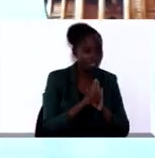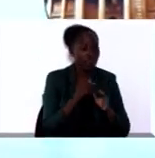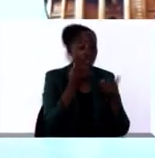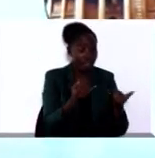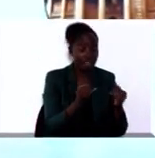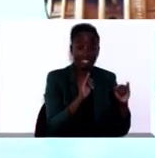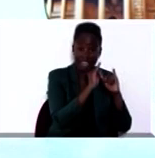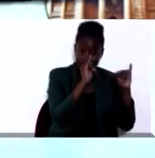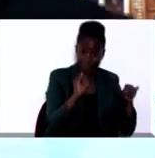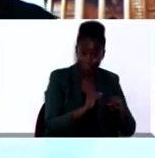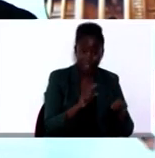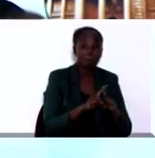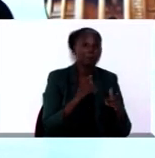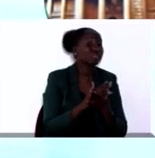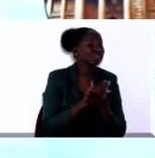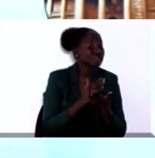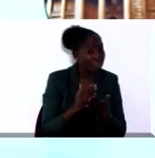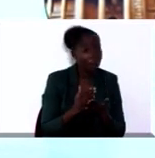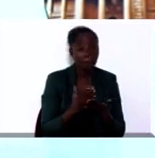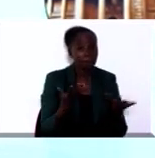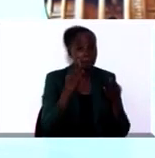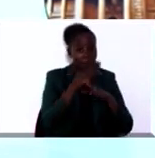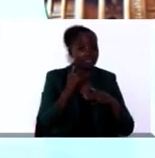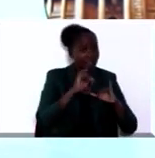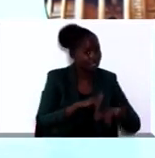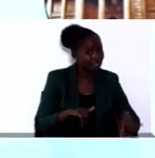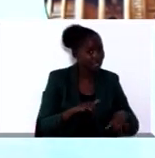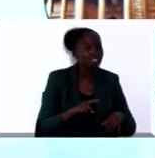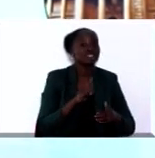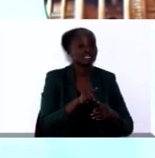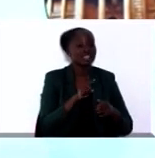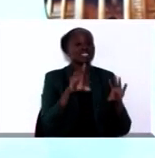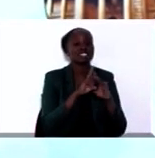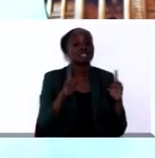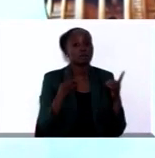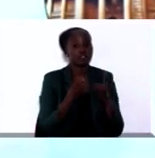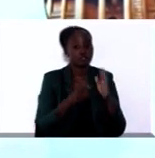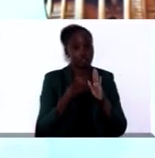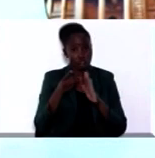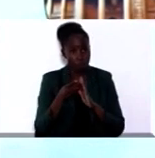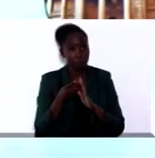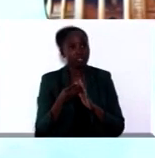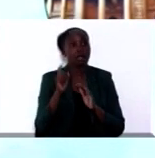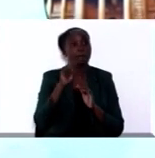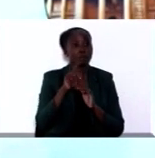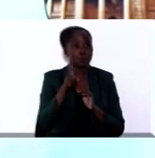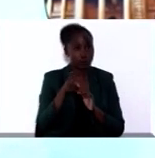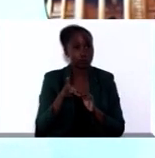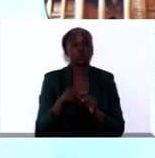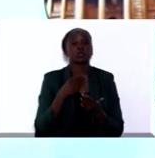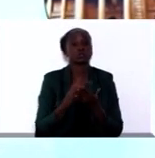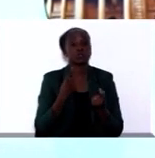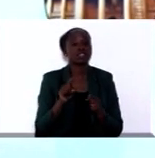there are still those we owe. The Department of Infrastructure Development was also in the same situation. And